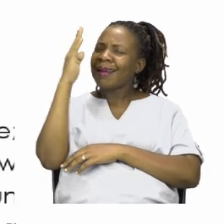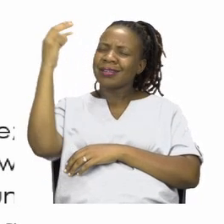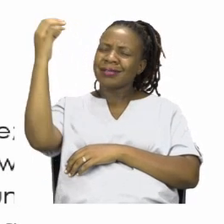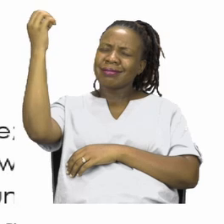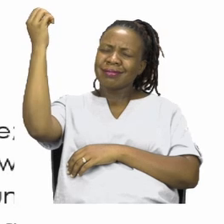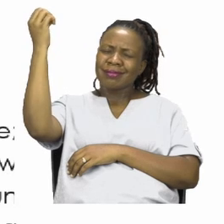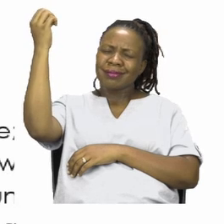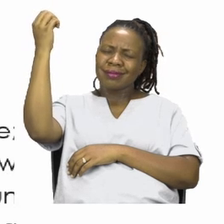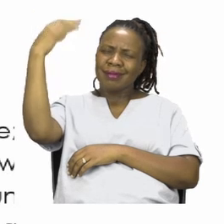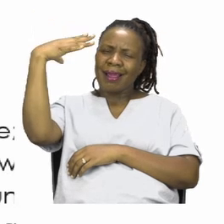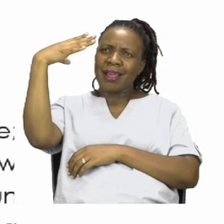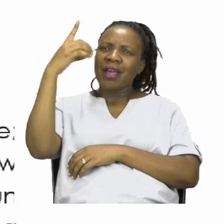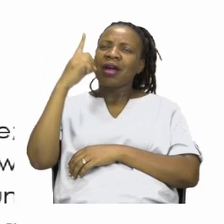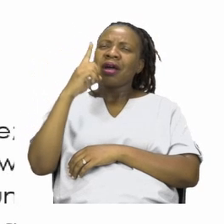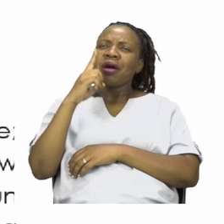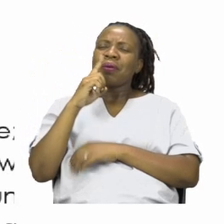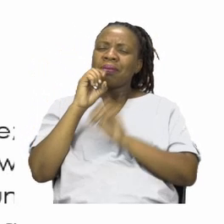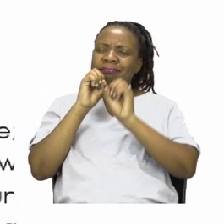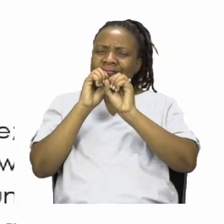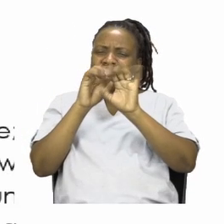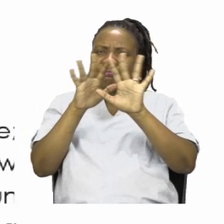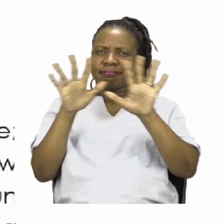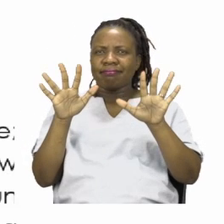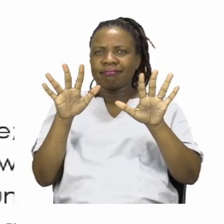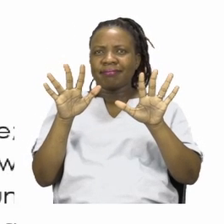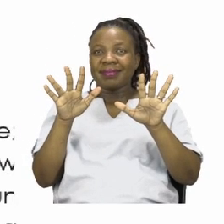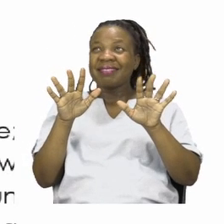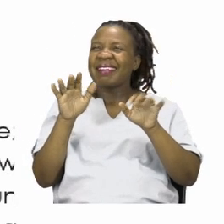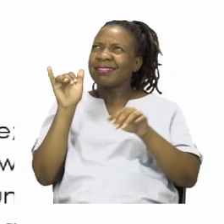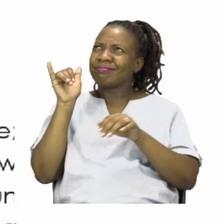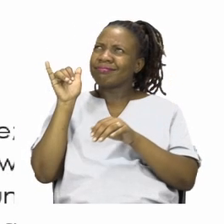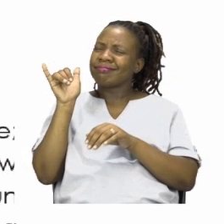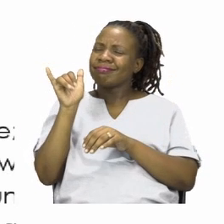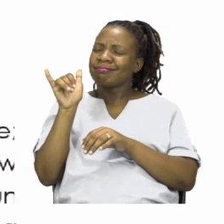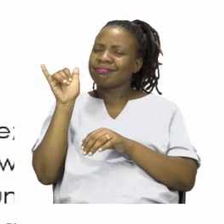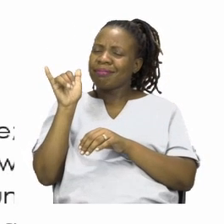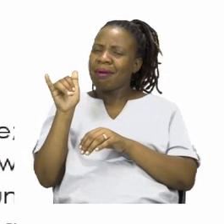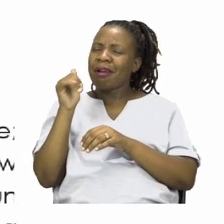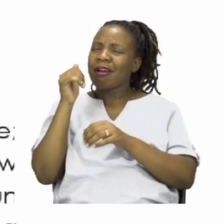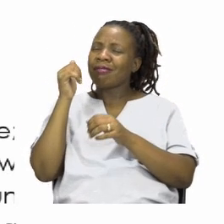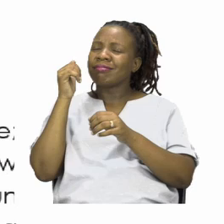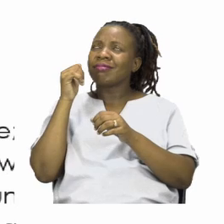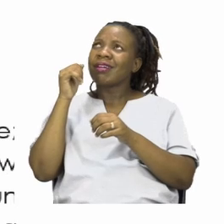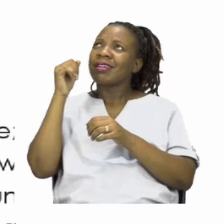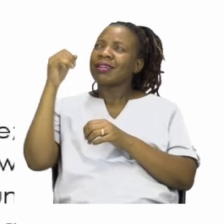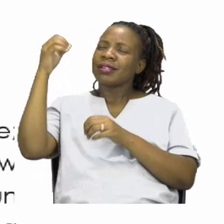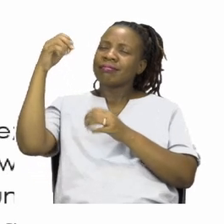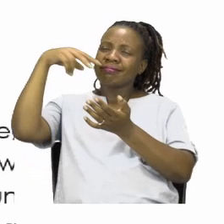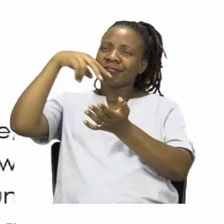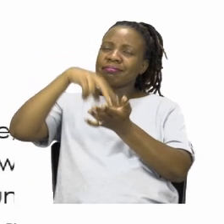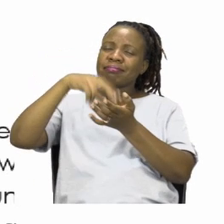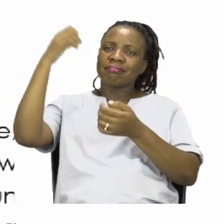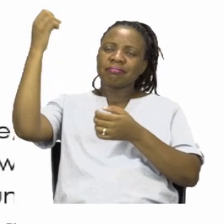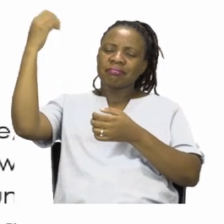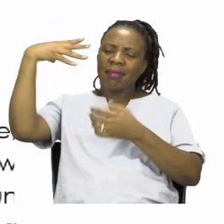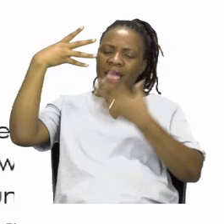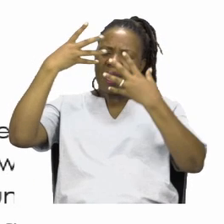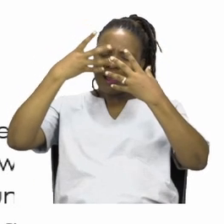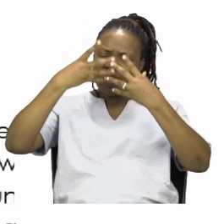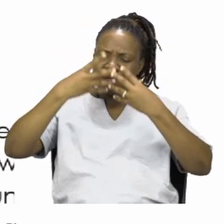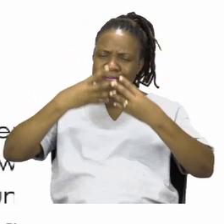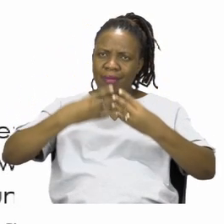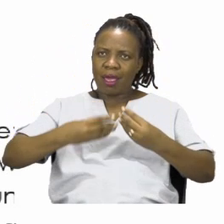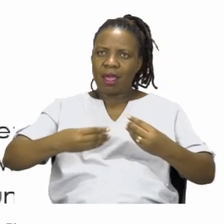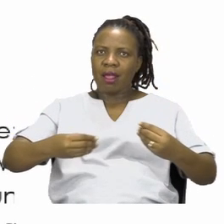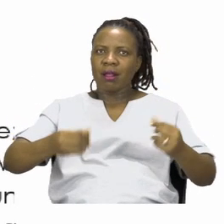very bright and that if he stayed in it for much longer, he might melt